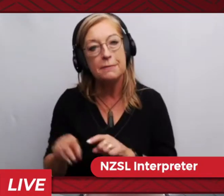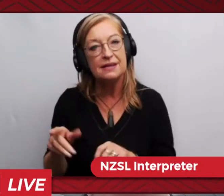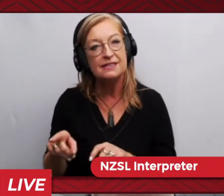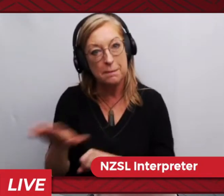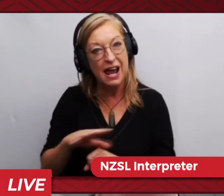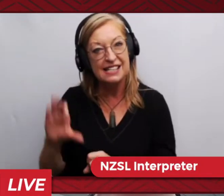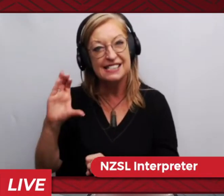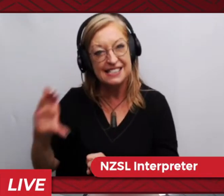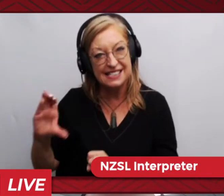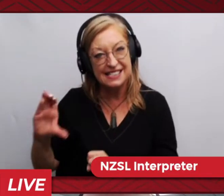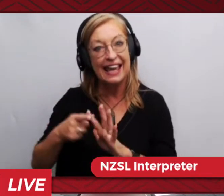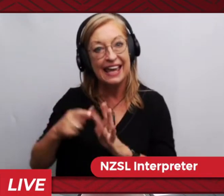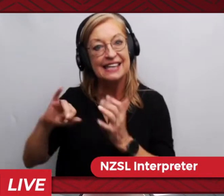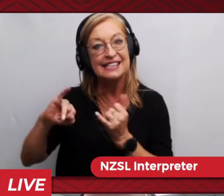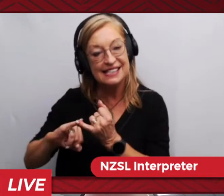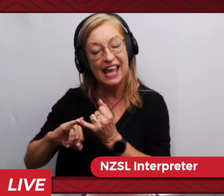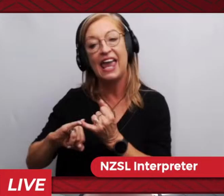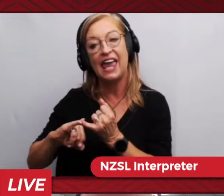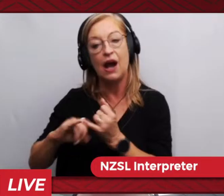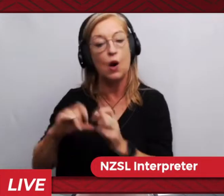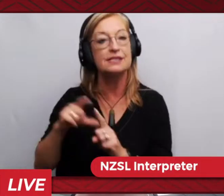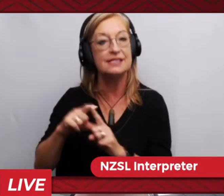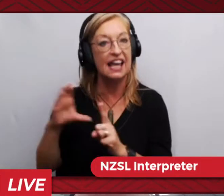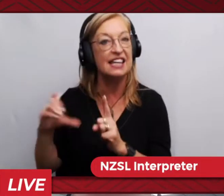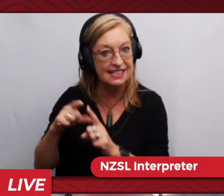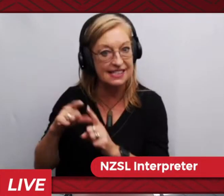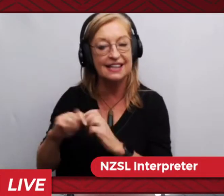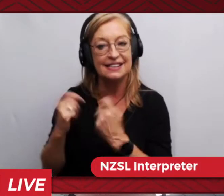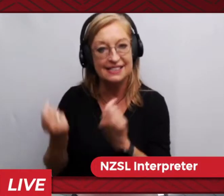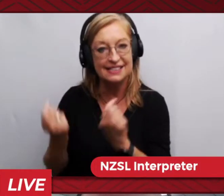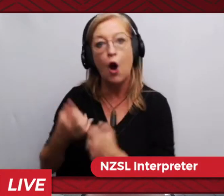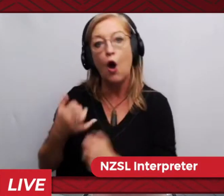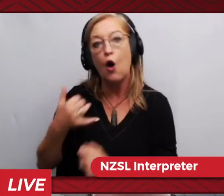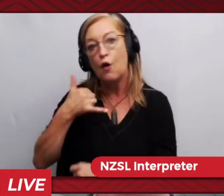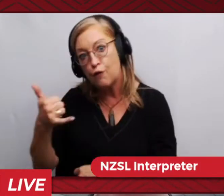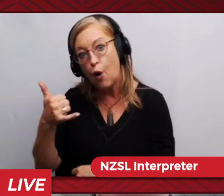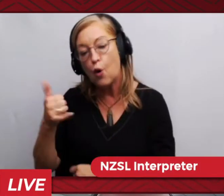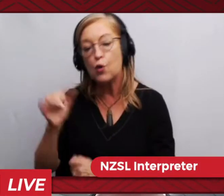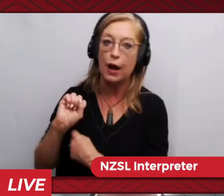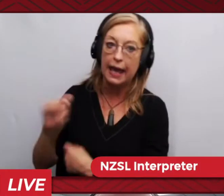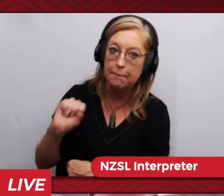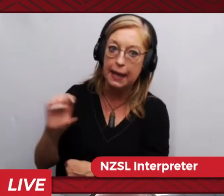email, and they will pass you on to the right person if they aren't.